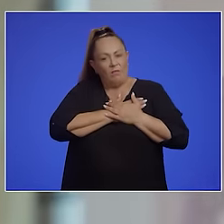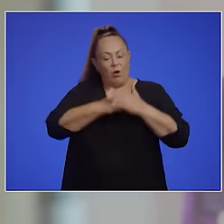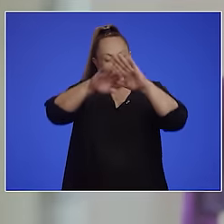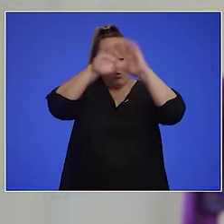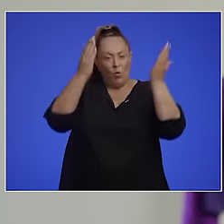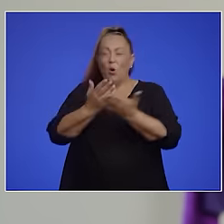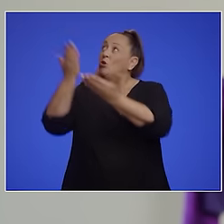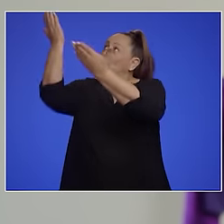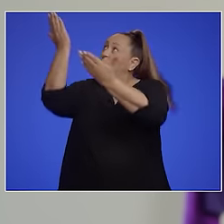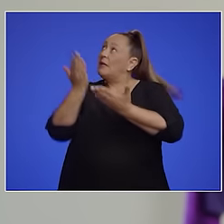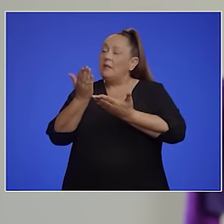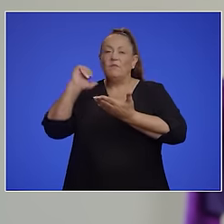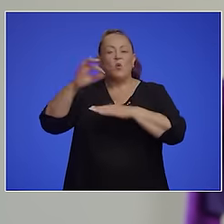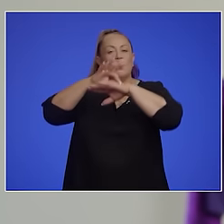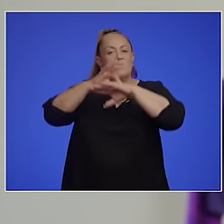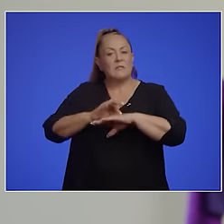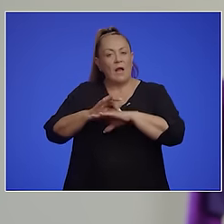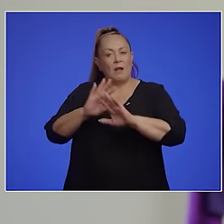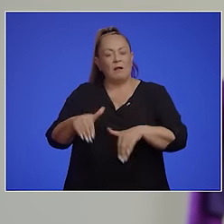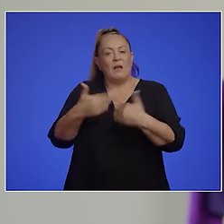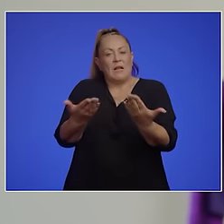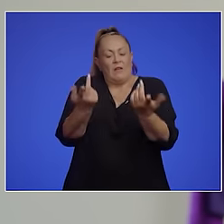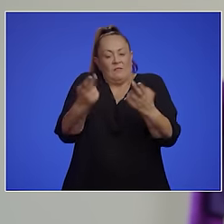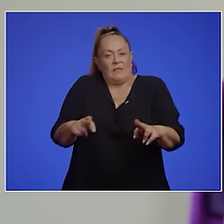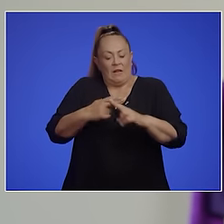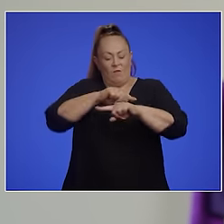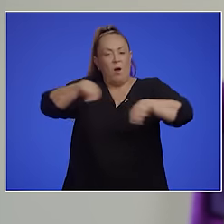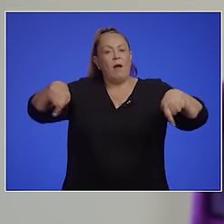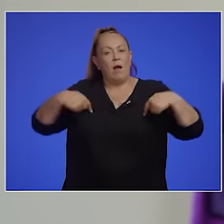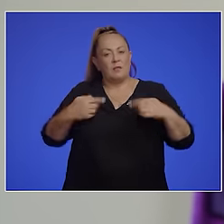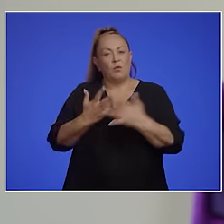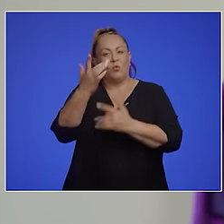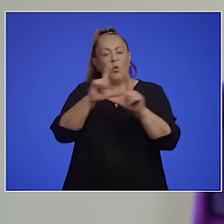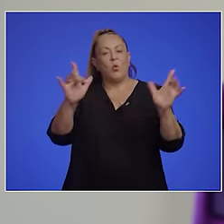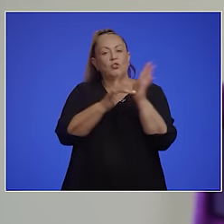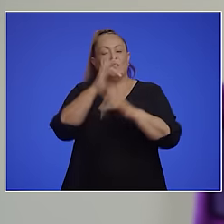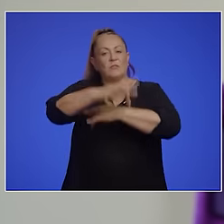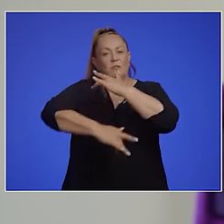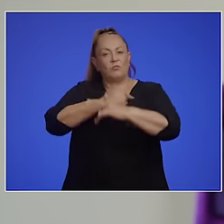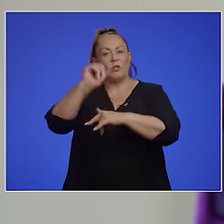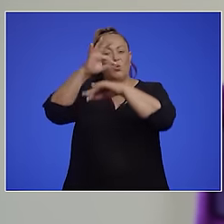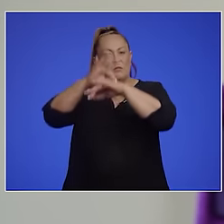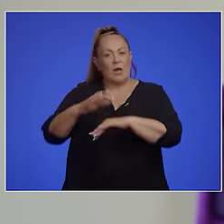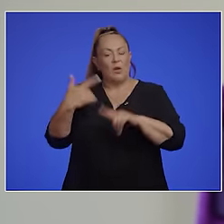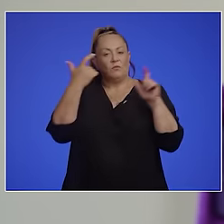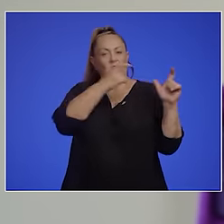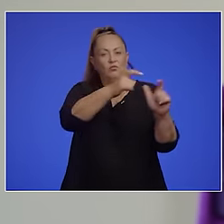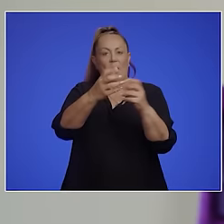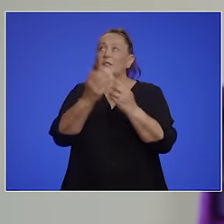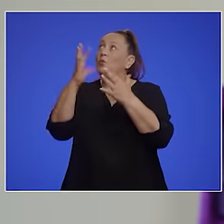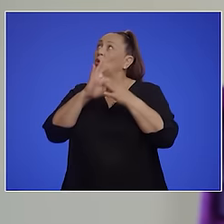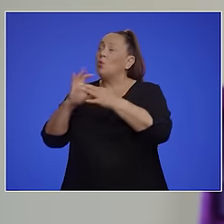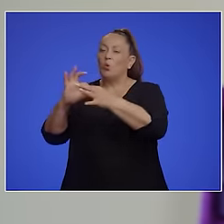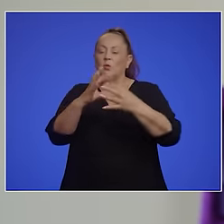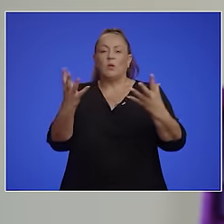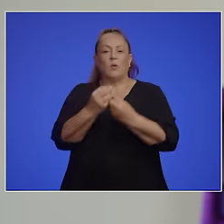world, Your Son handed Himself over to death. Through our Lord Jesus Christ, Your Son, who lives and reigns with You in the